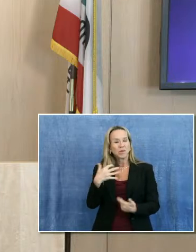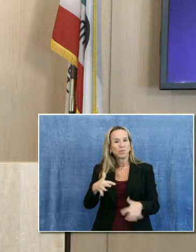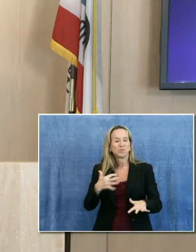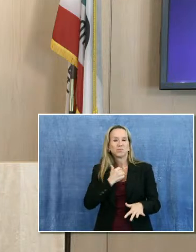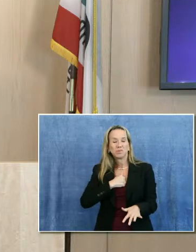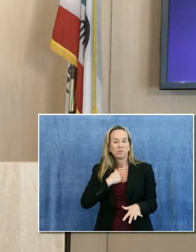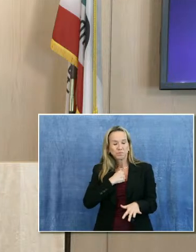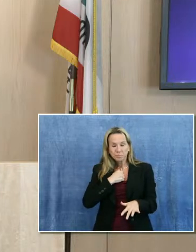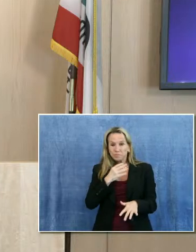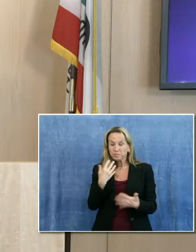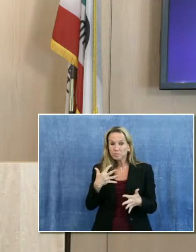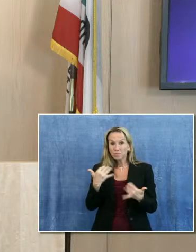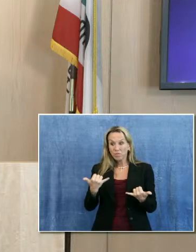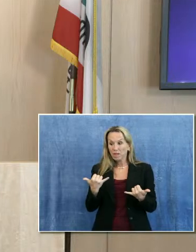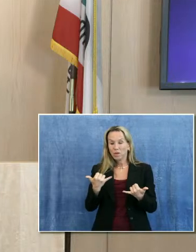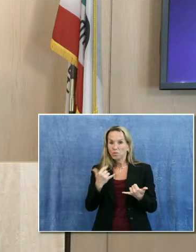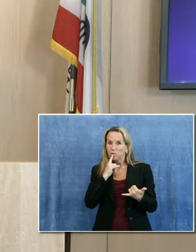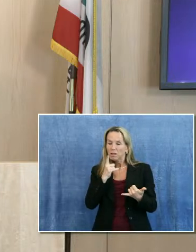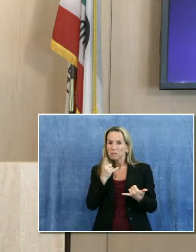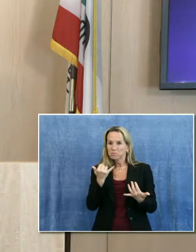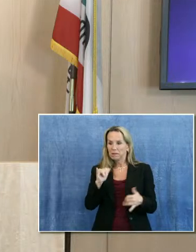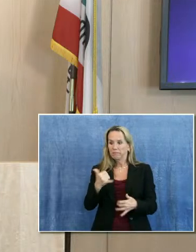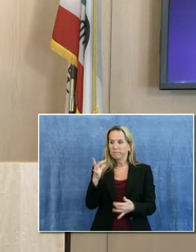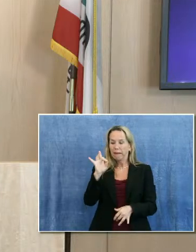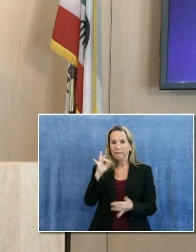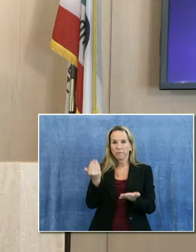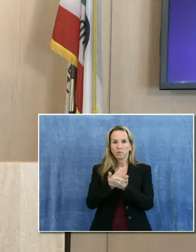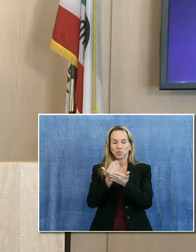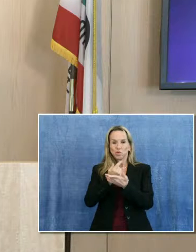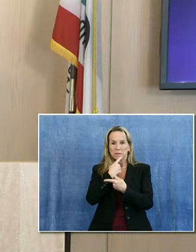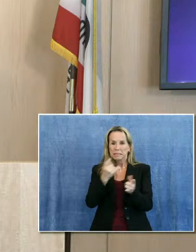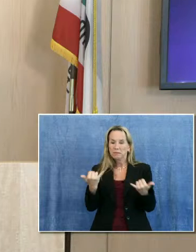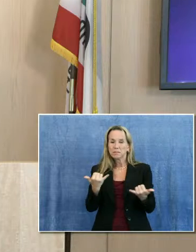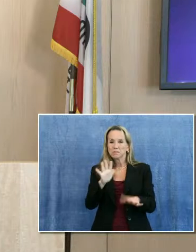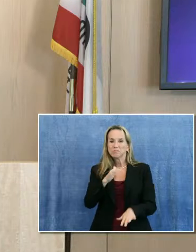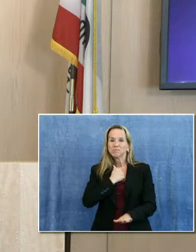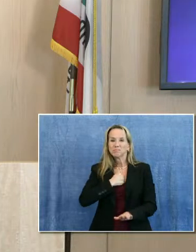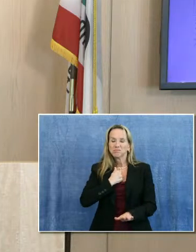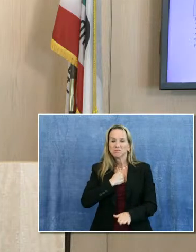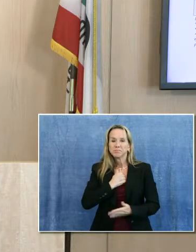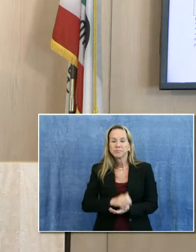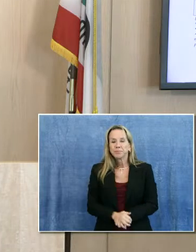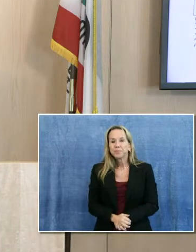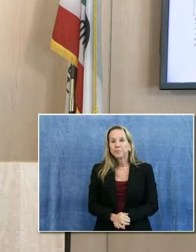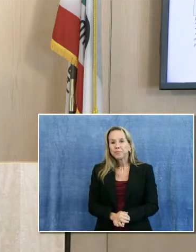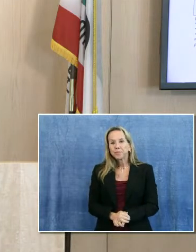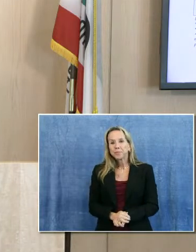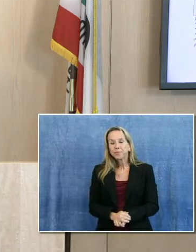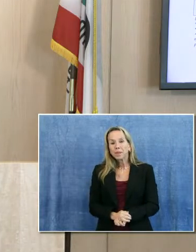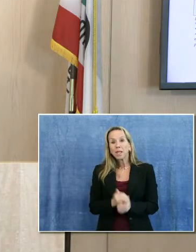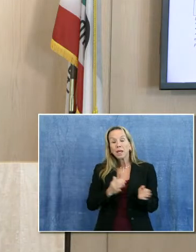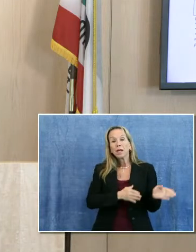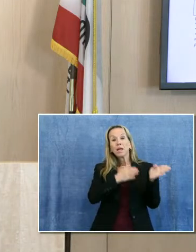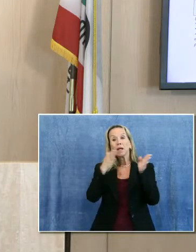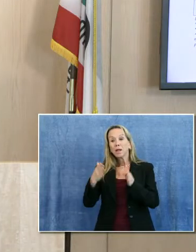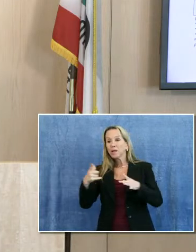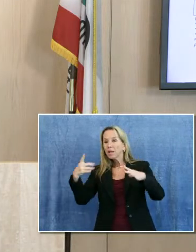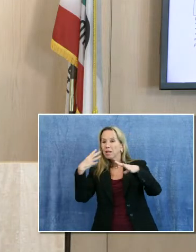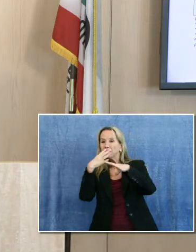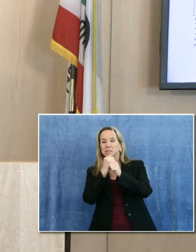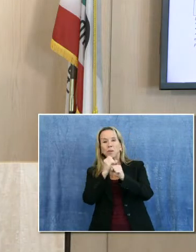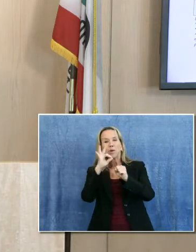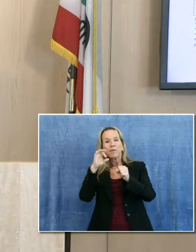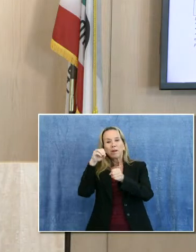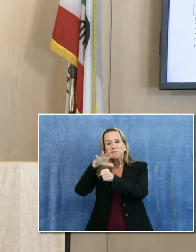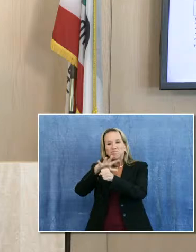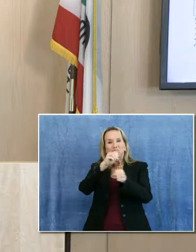those deaths that we announced today. Next, I would like to bring attention to the summary of all outbreaks. Since the